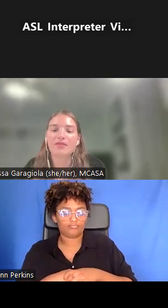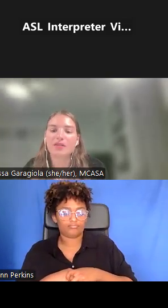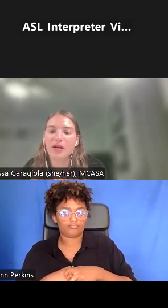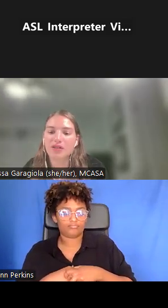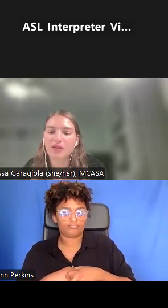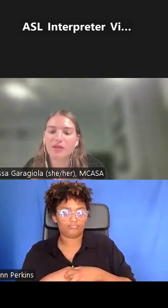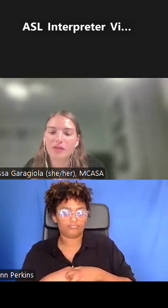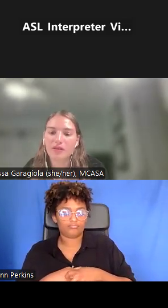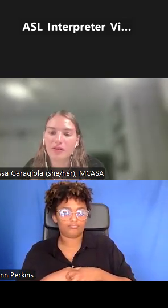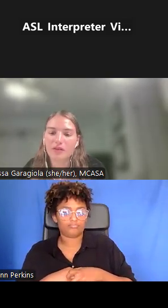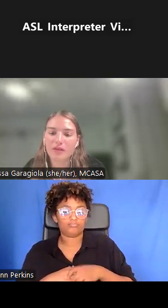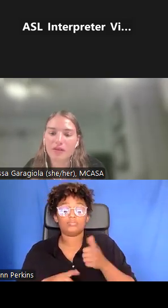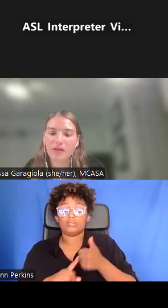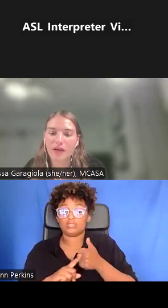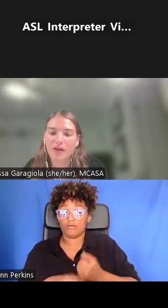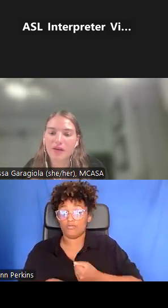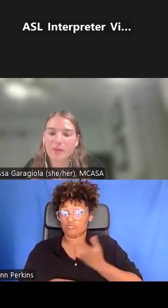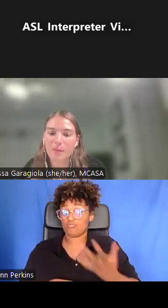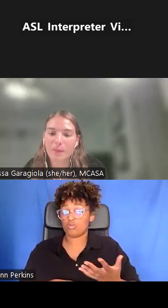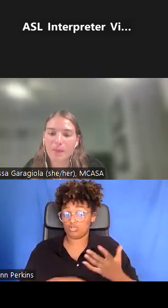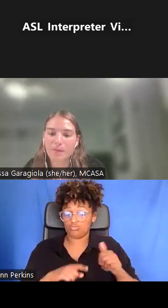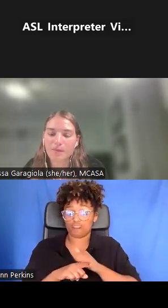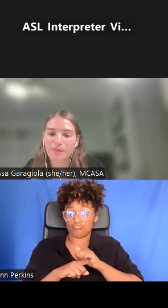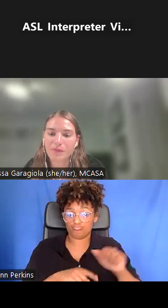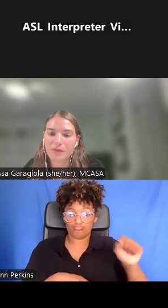Practicing self-expression. Yeah.